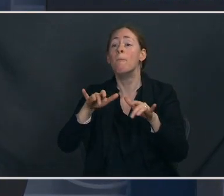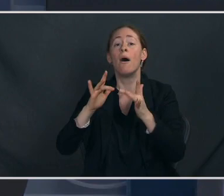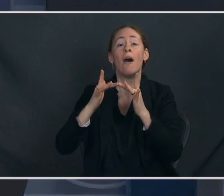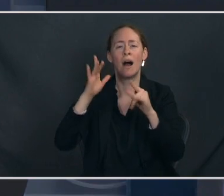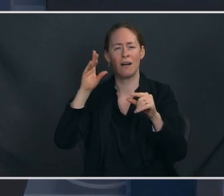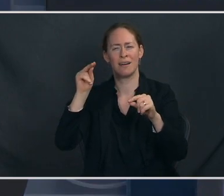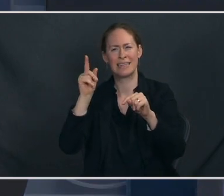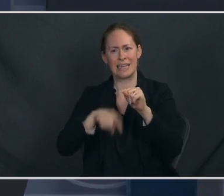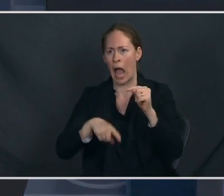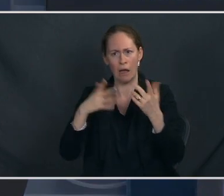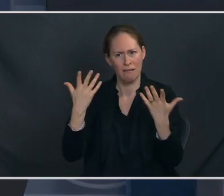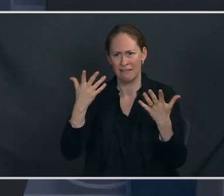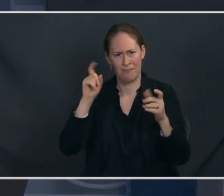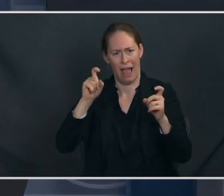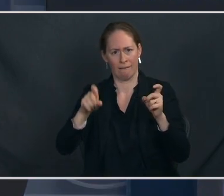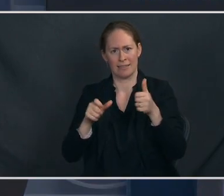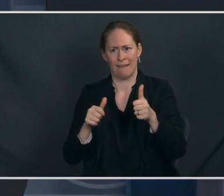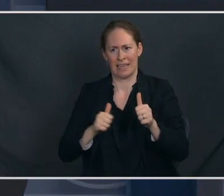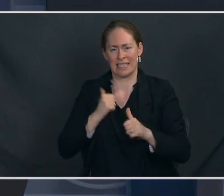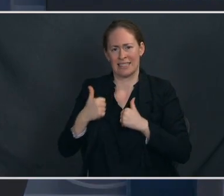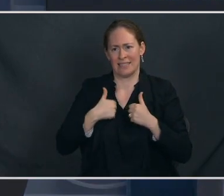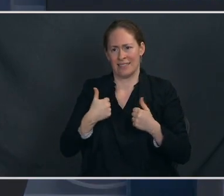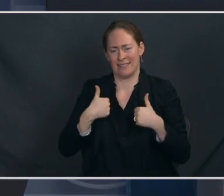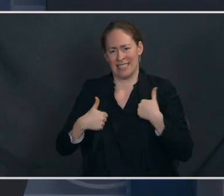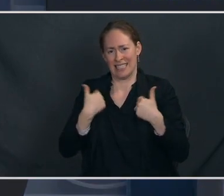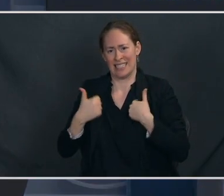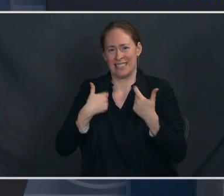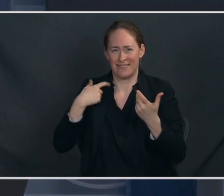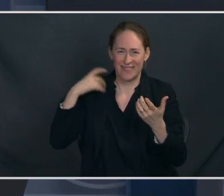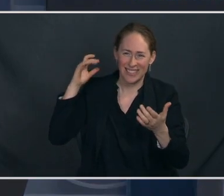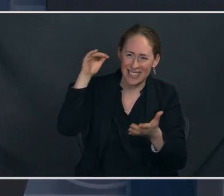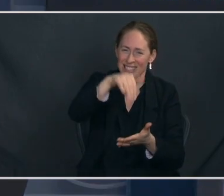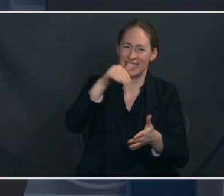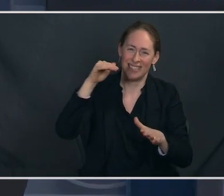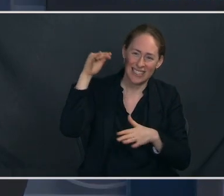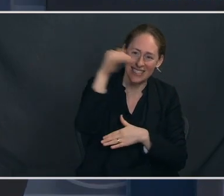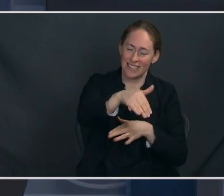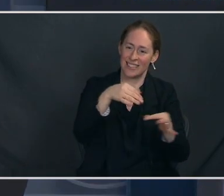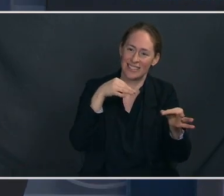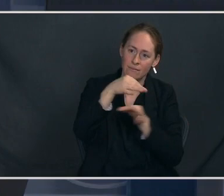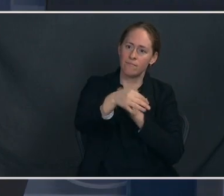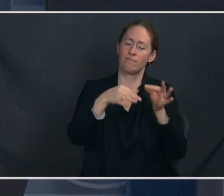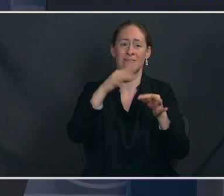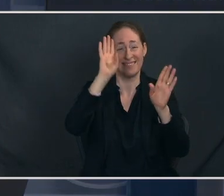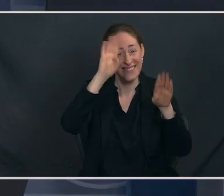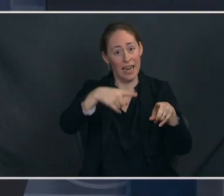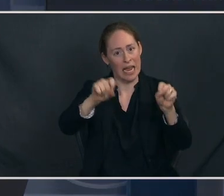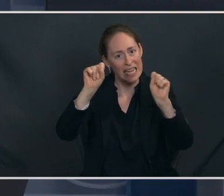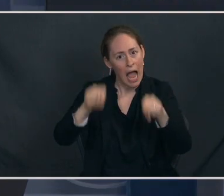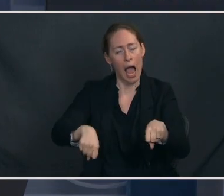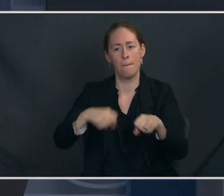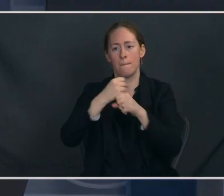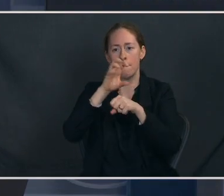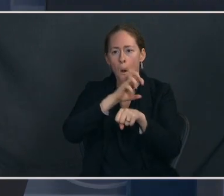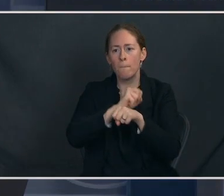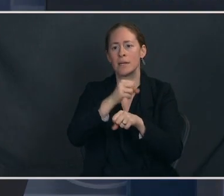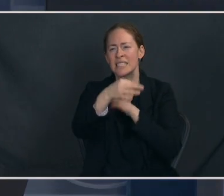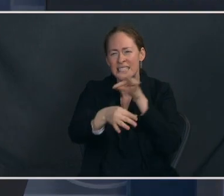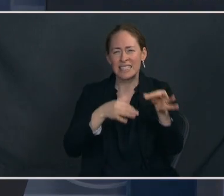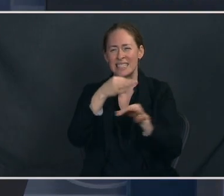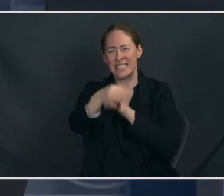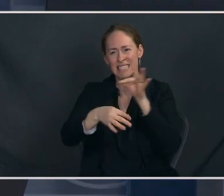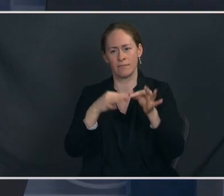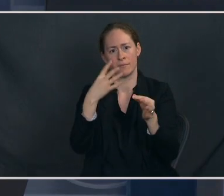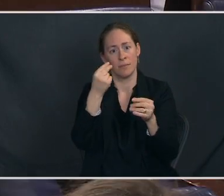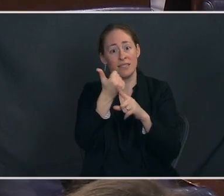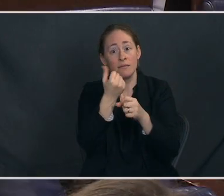additional steps to ensure that they are aware of its availability, they can get appointments, and that they understand that the vaccine is safe. Let me ask